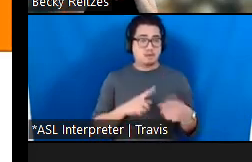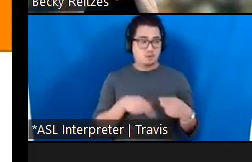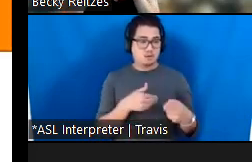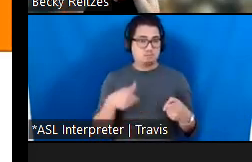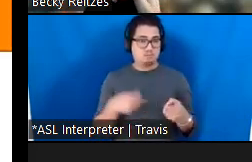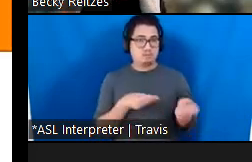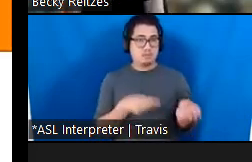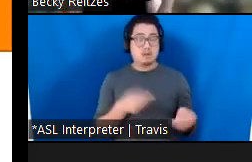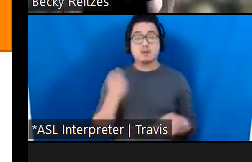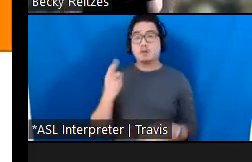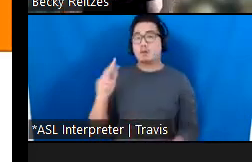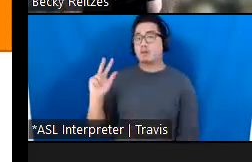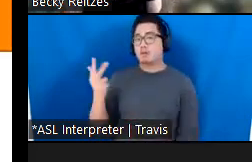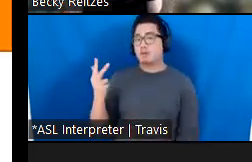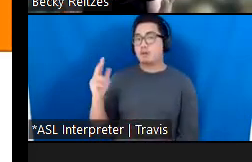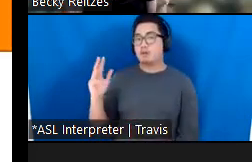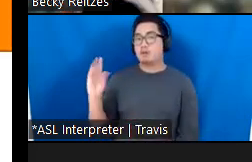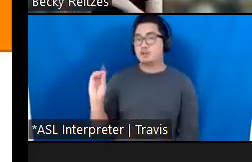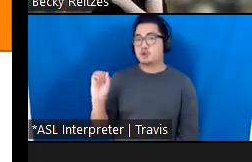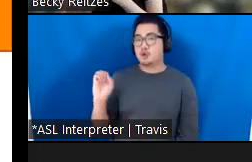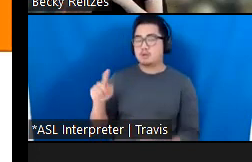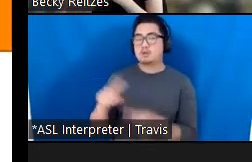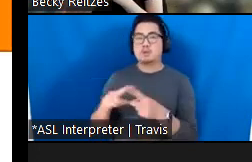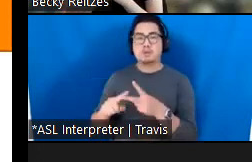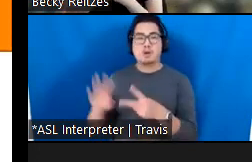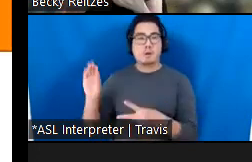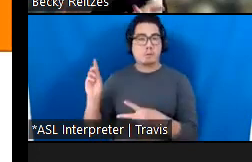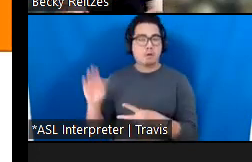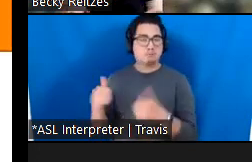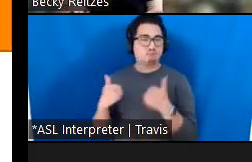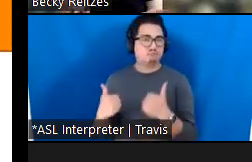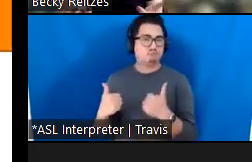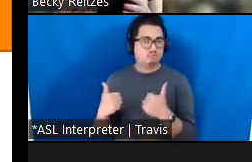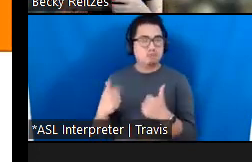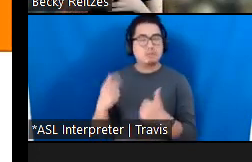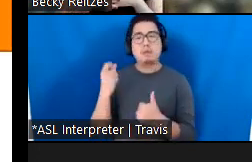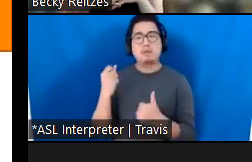boosters and third doses were well tolerated. They had very similar side effects,